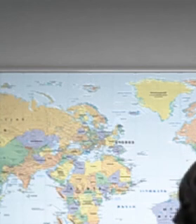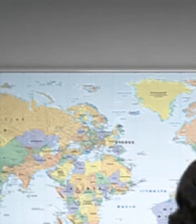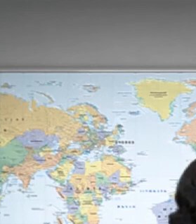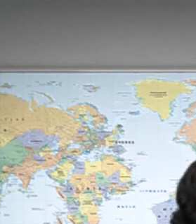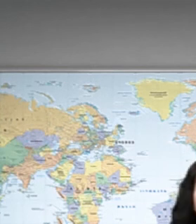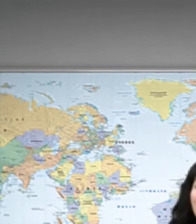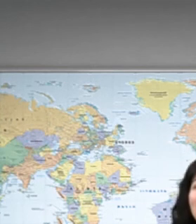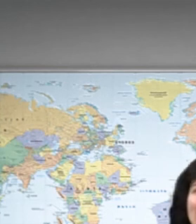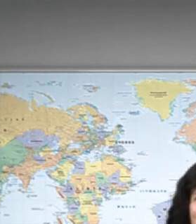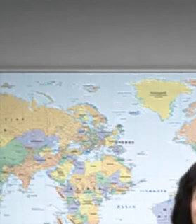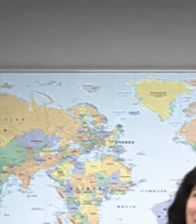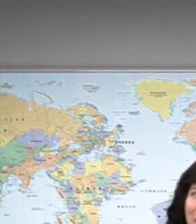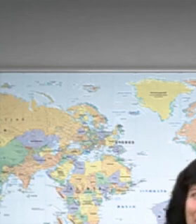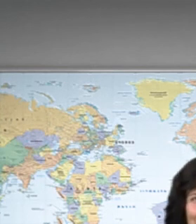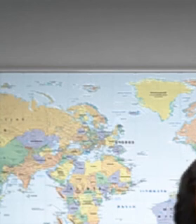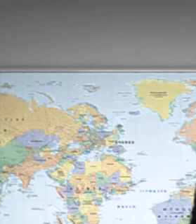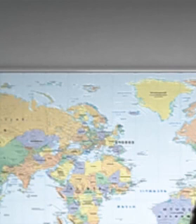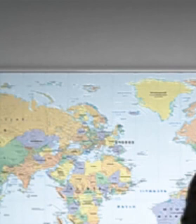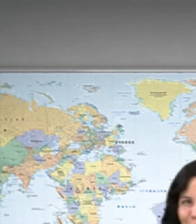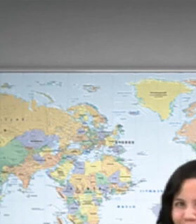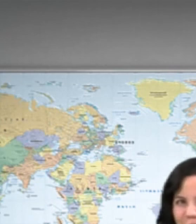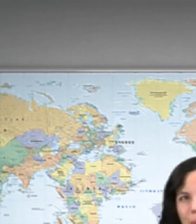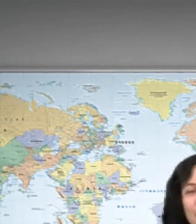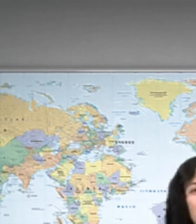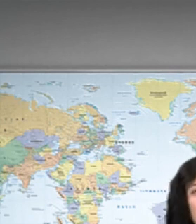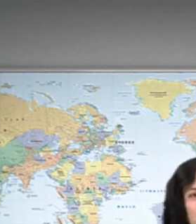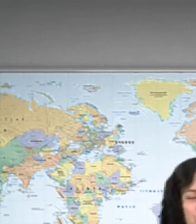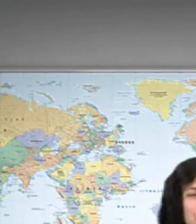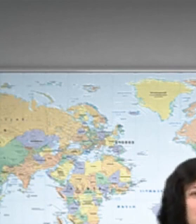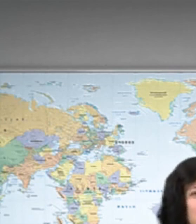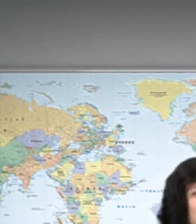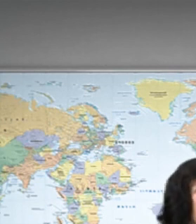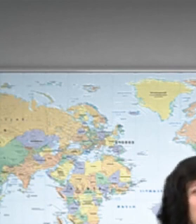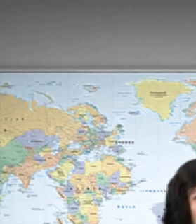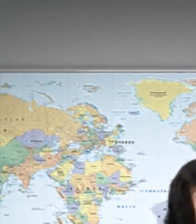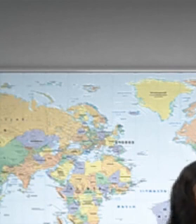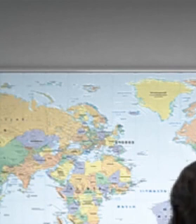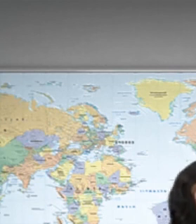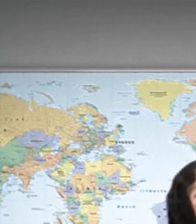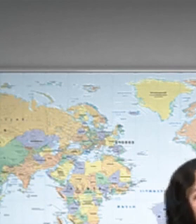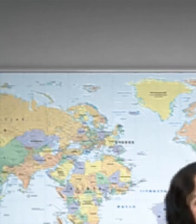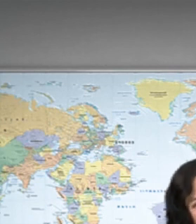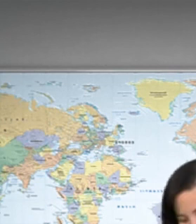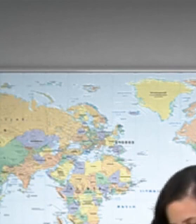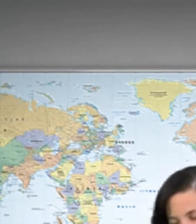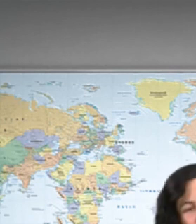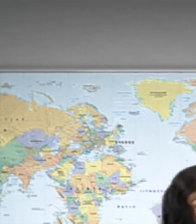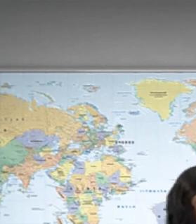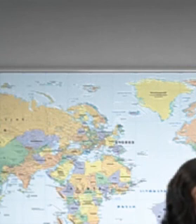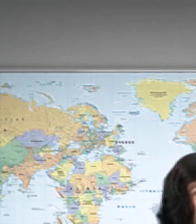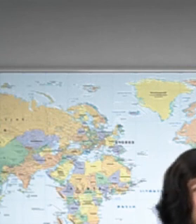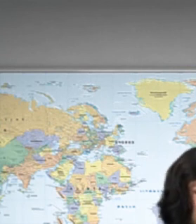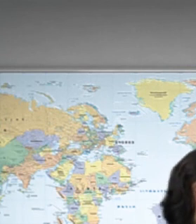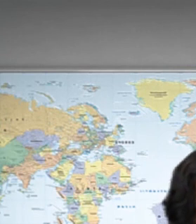again. I have another guest here for you guys, but I'm not going to introduce him. He's going to do that for us. So